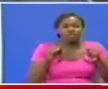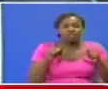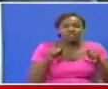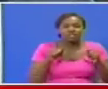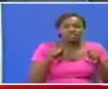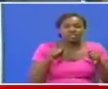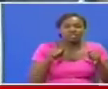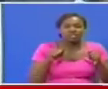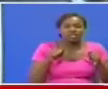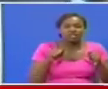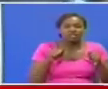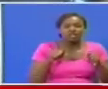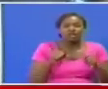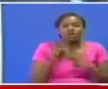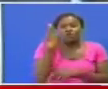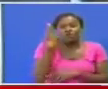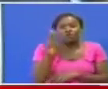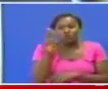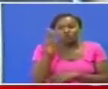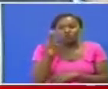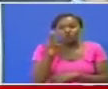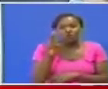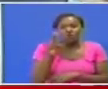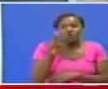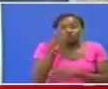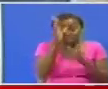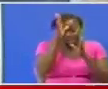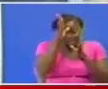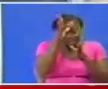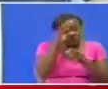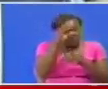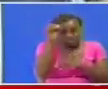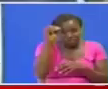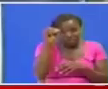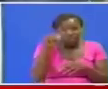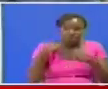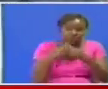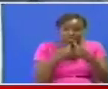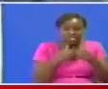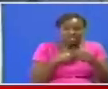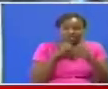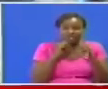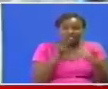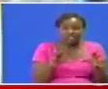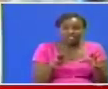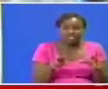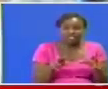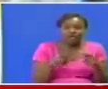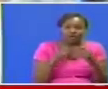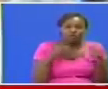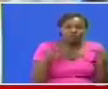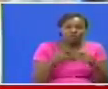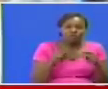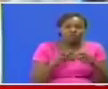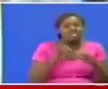chairman, Mheshimiwa Uhuru Kenyatta, there was no Kano in Central Province, so he had no challenge. There was a lot of opposition from